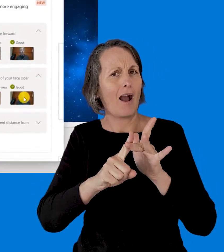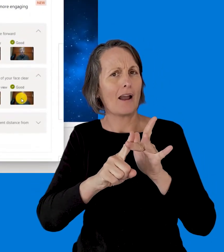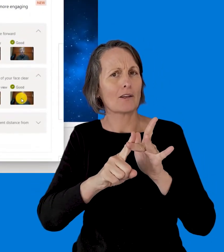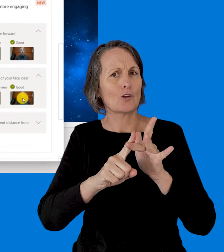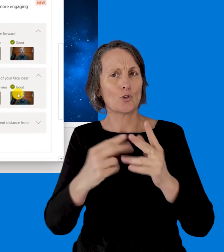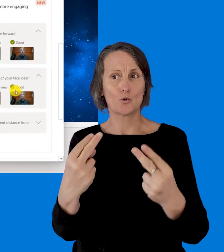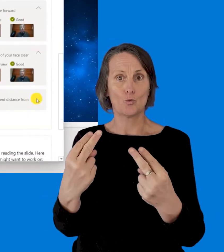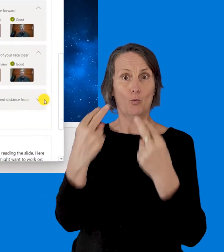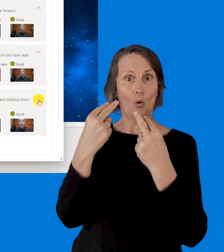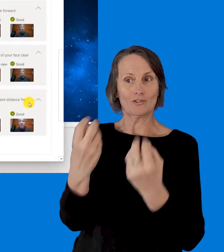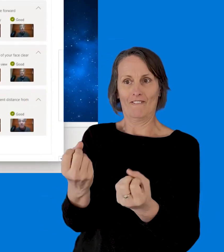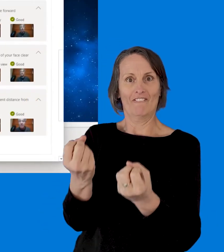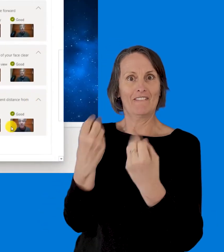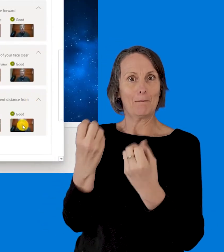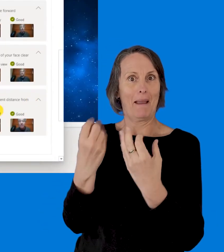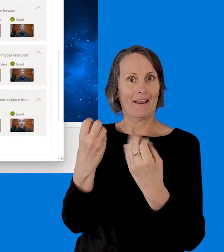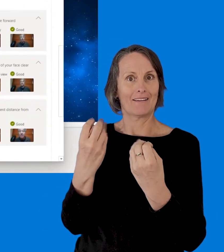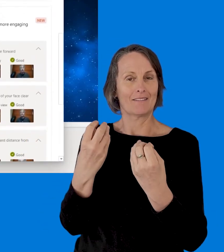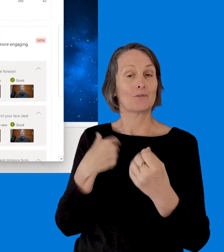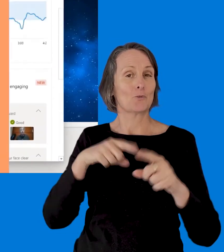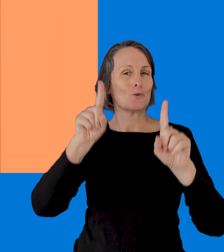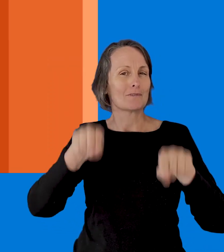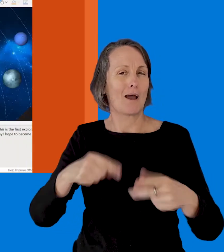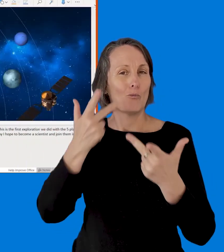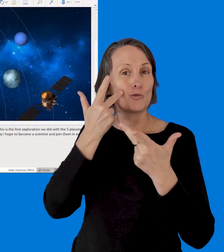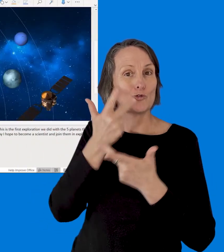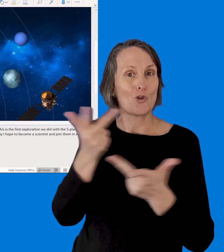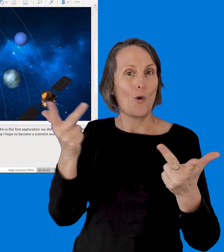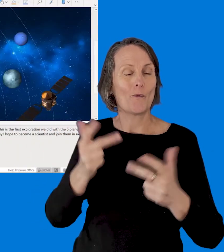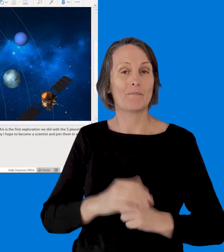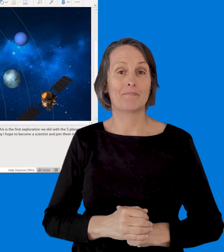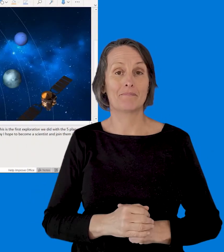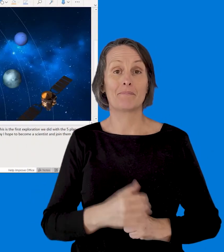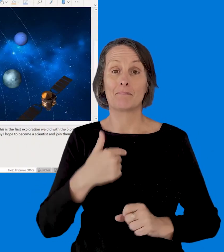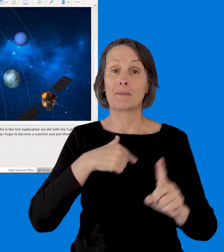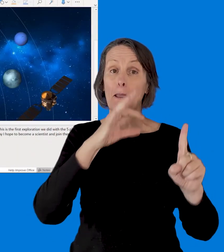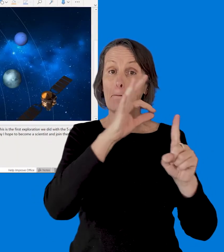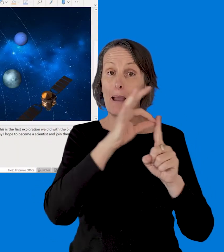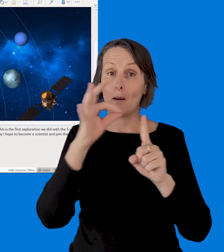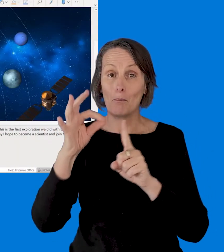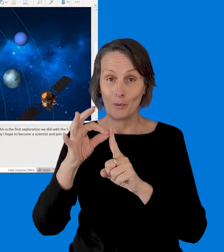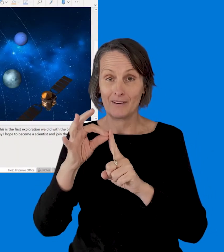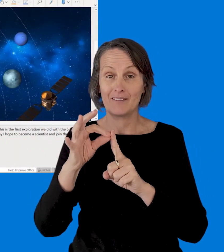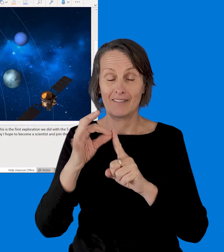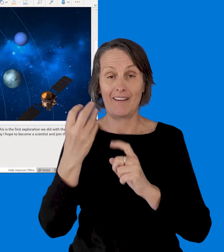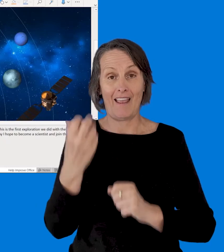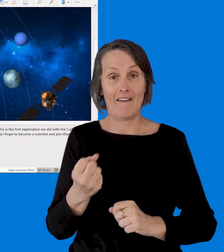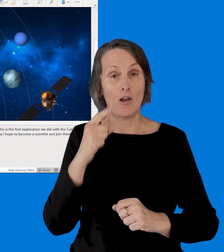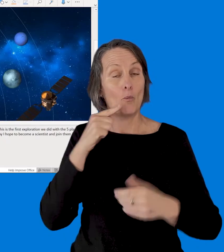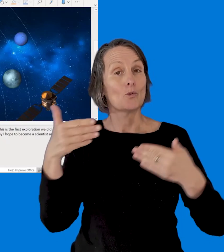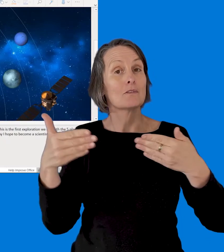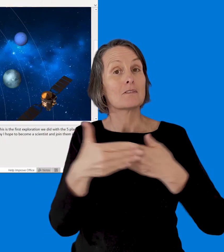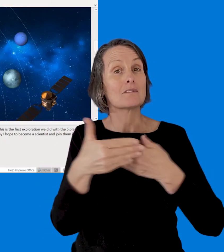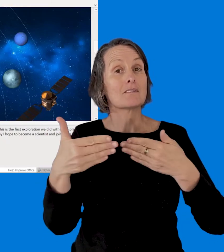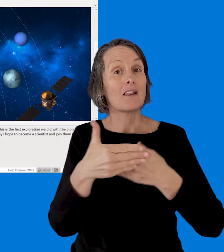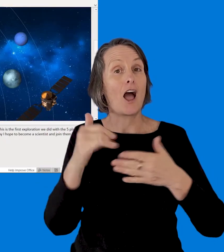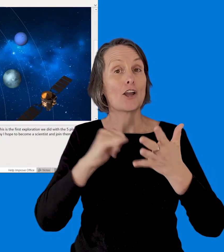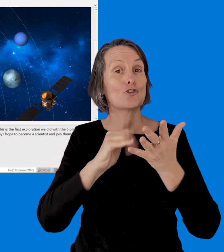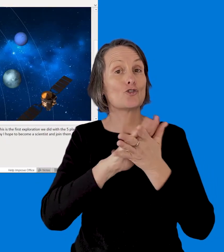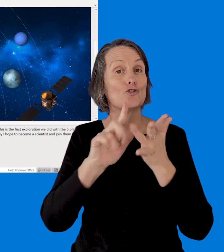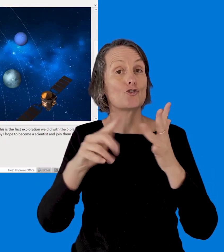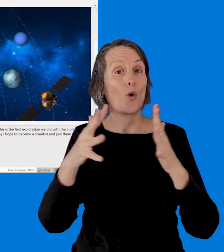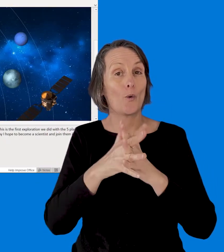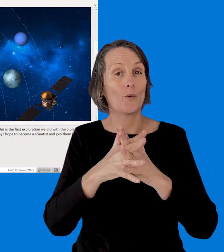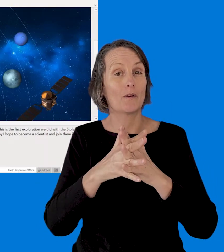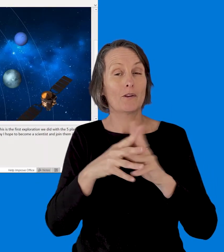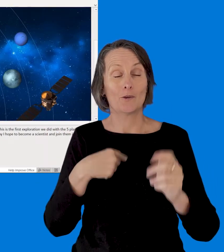how you present and give you feedback. So let's get started. I'm here in PowerPoint for the web, and I'll go to the slideshow tab,